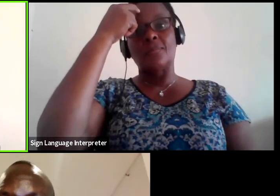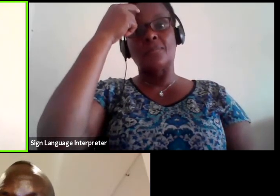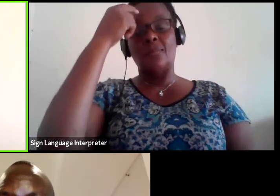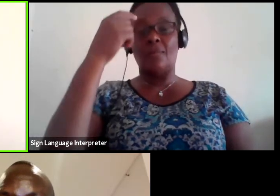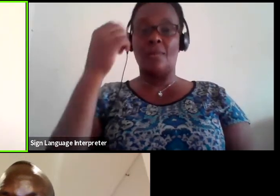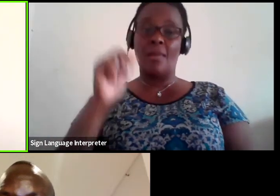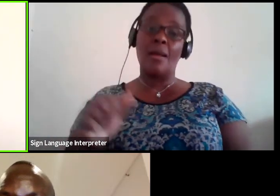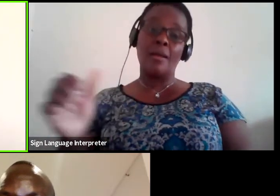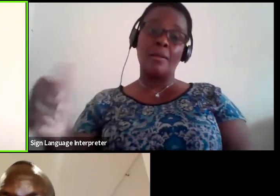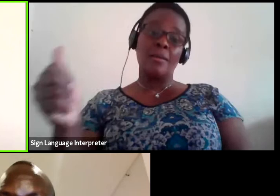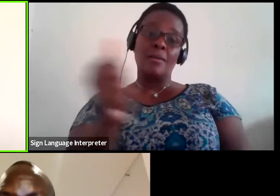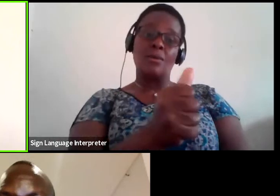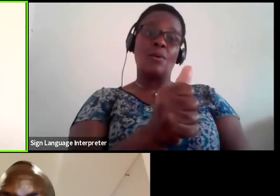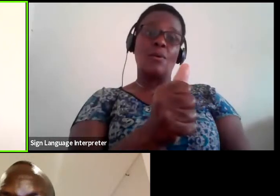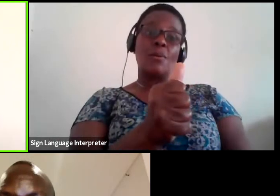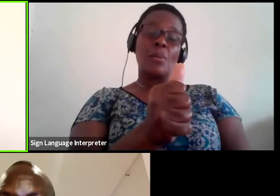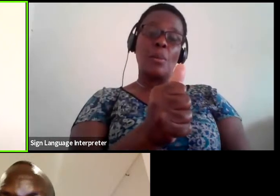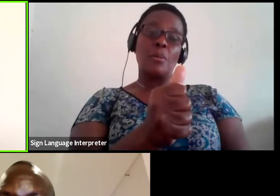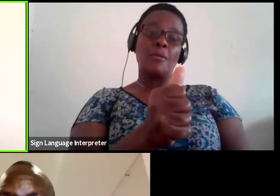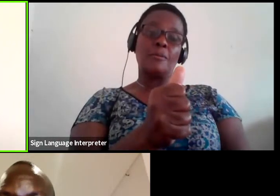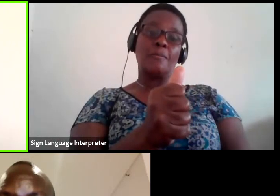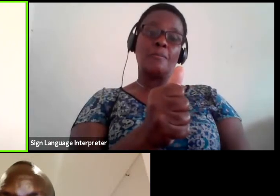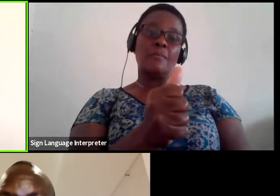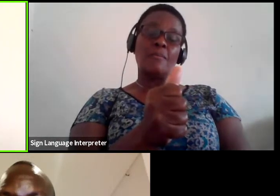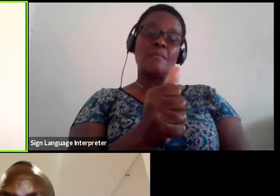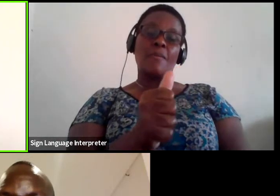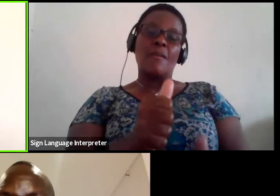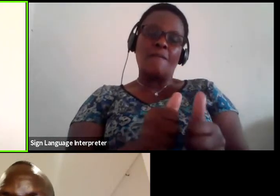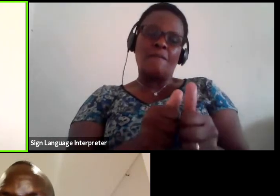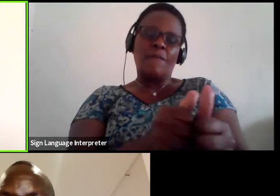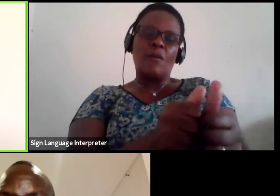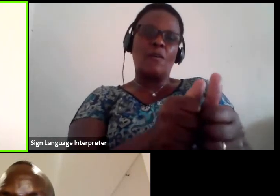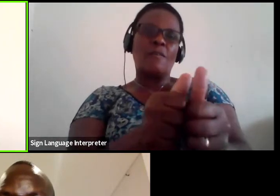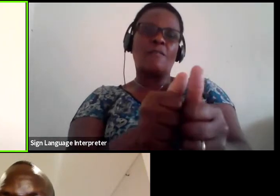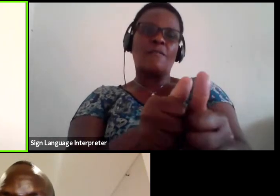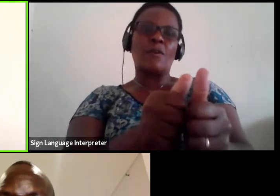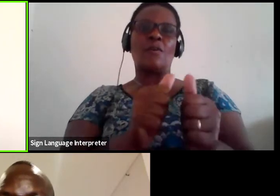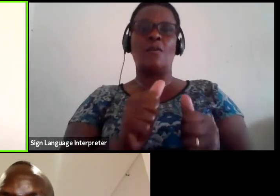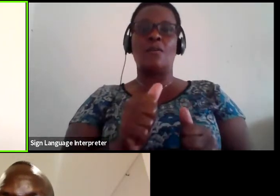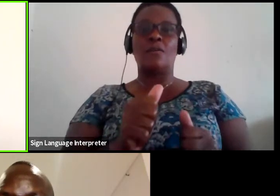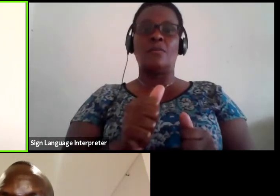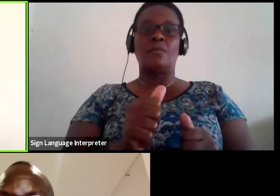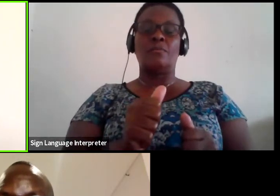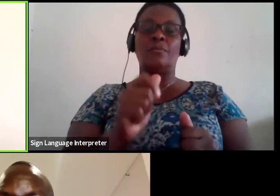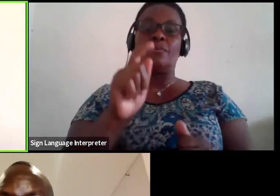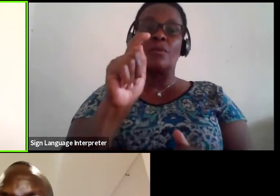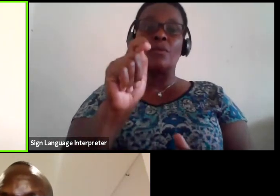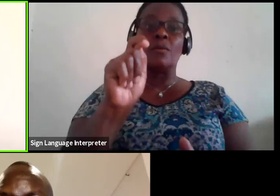install tracking devices in cars,